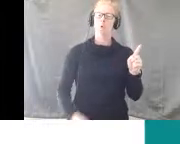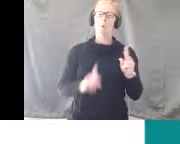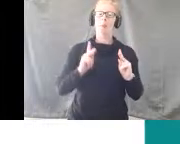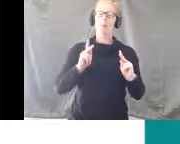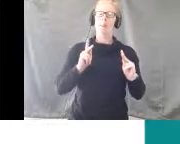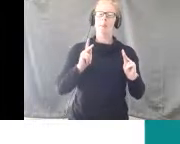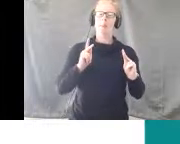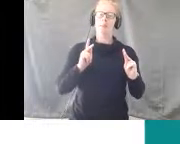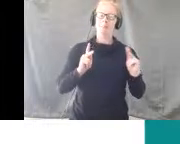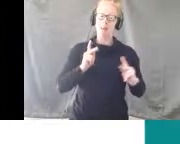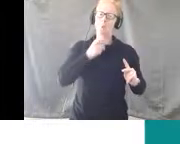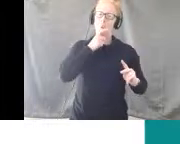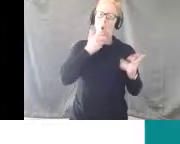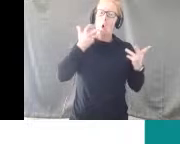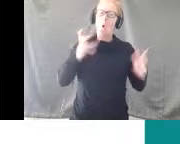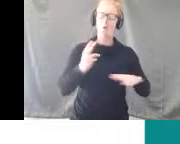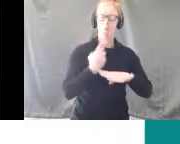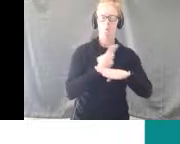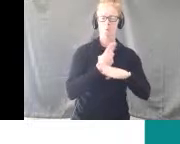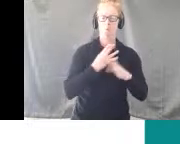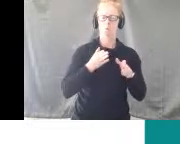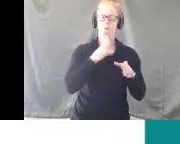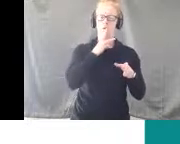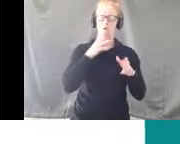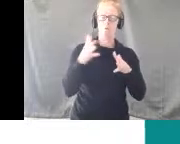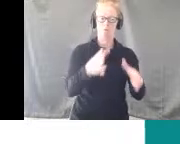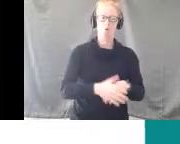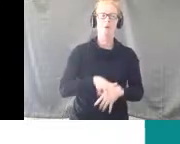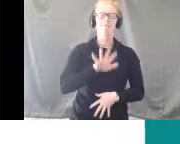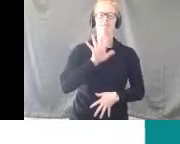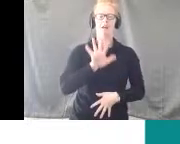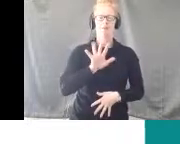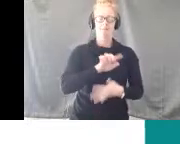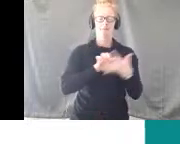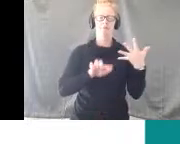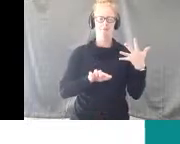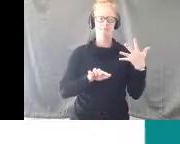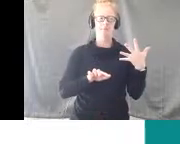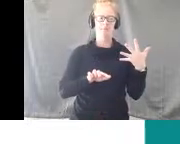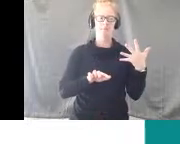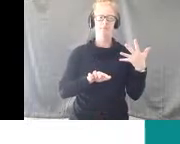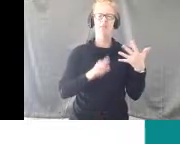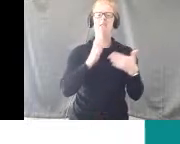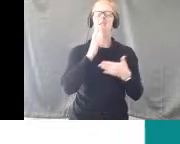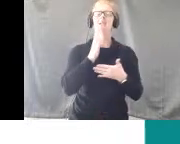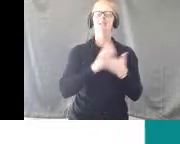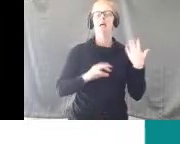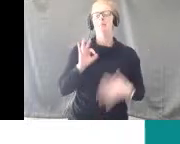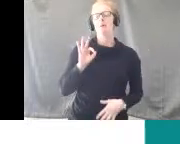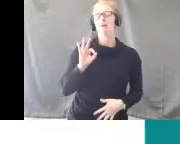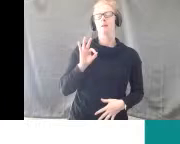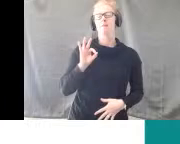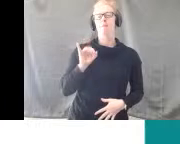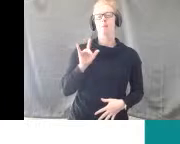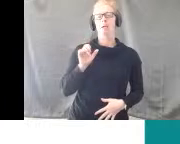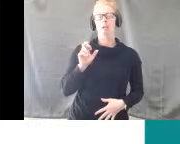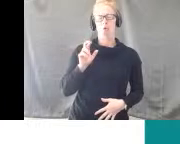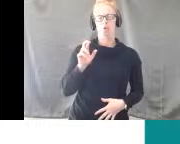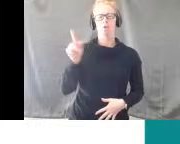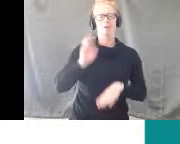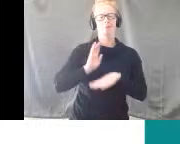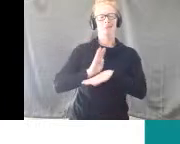identified 5 entities to date, 3 fabricators that are based at the Columbia Business Center, and